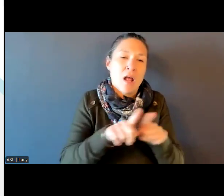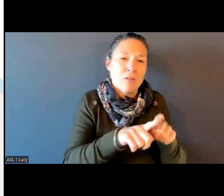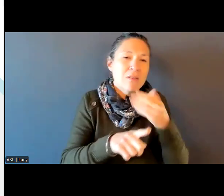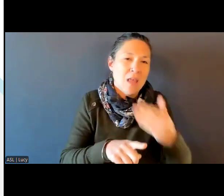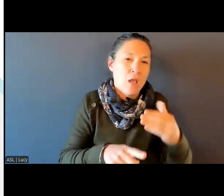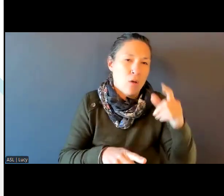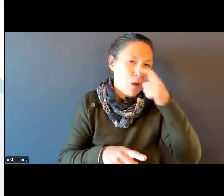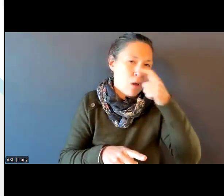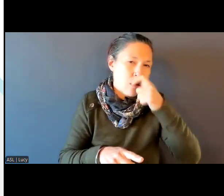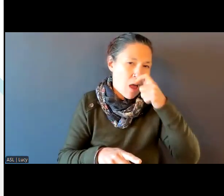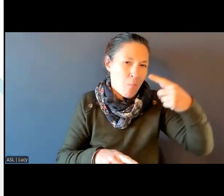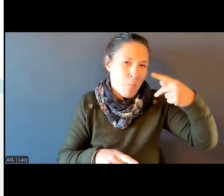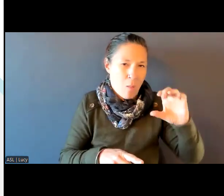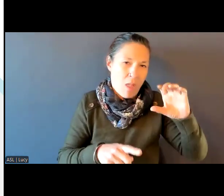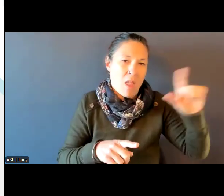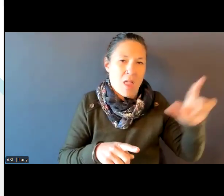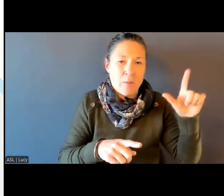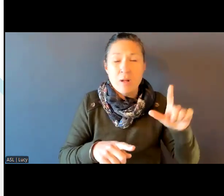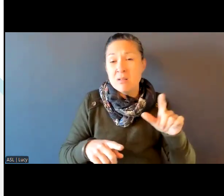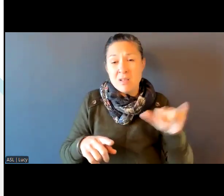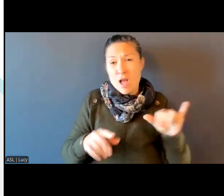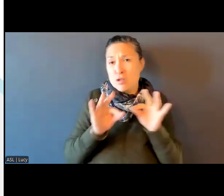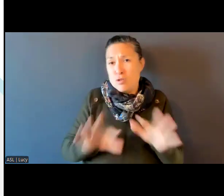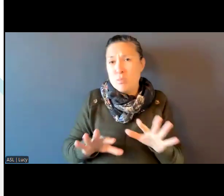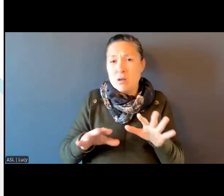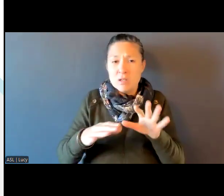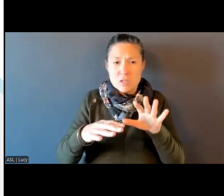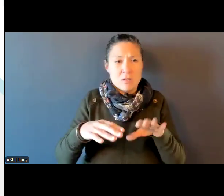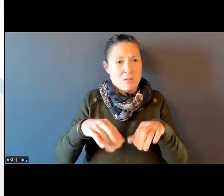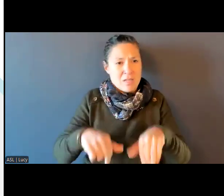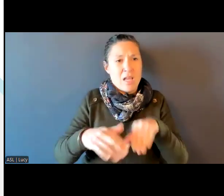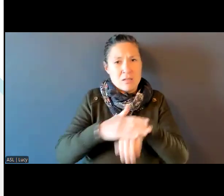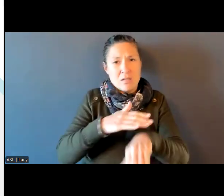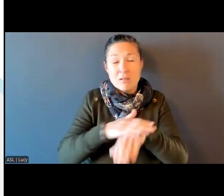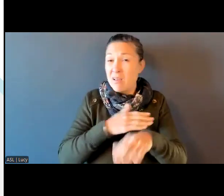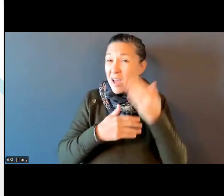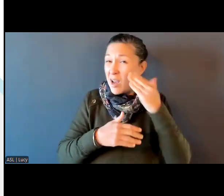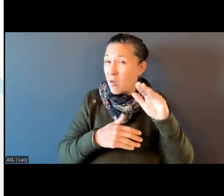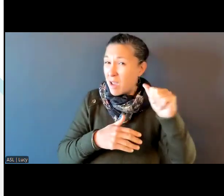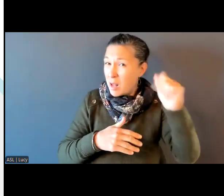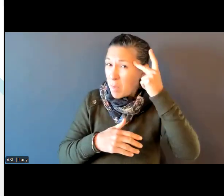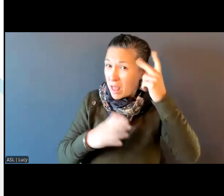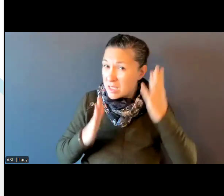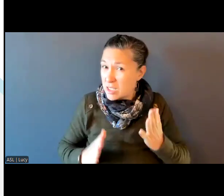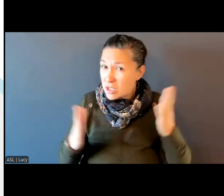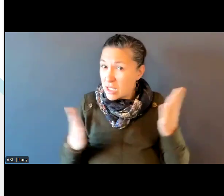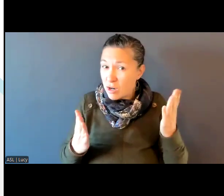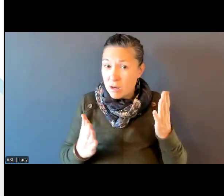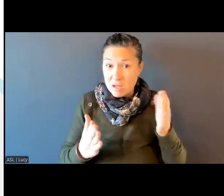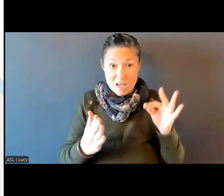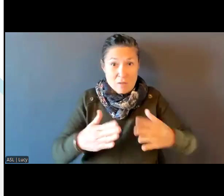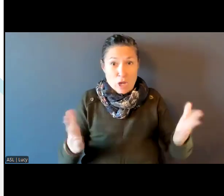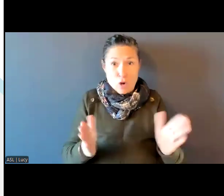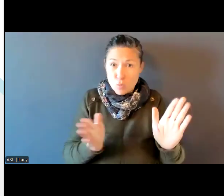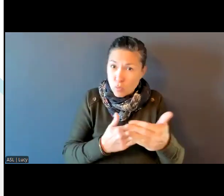more accessible. And I'm not sure if we have any elected officials here, but would like to recognize them if there